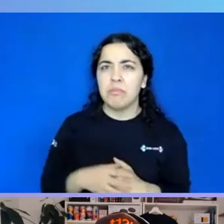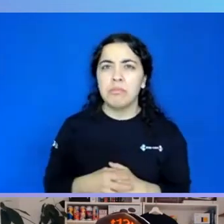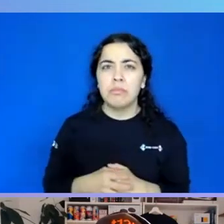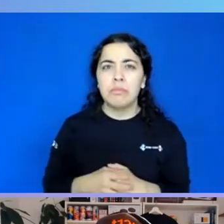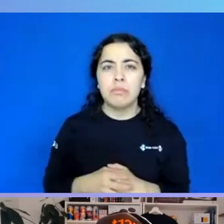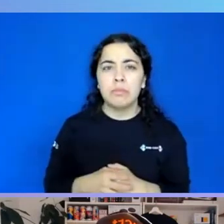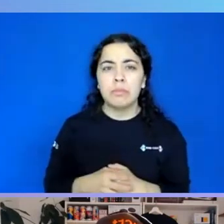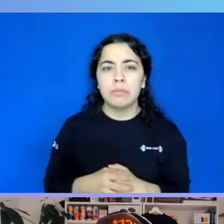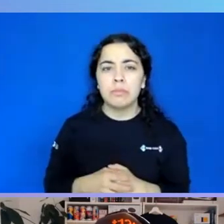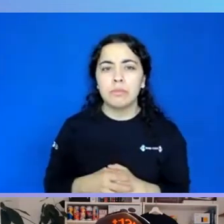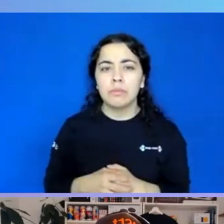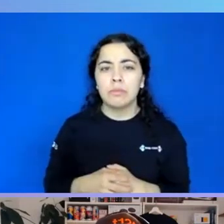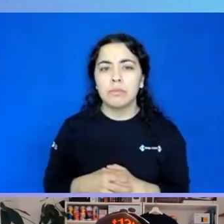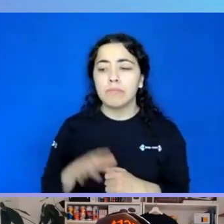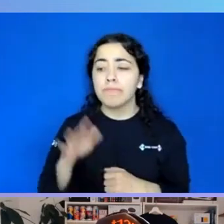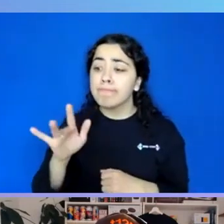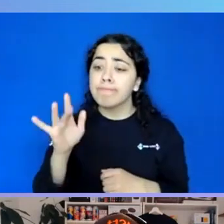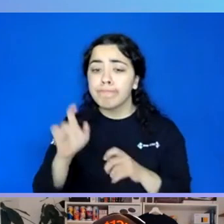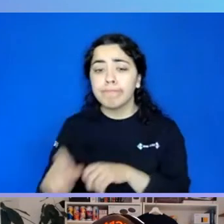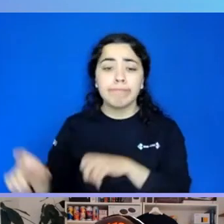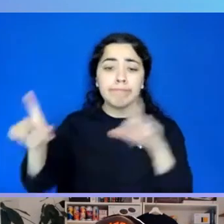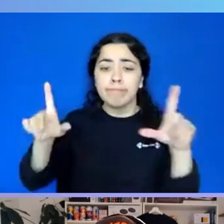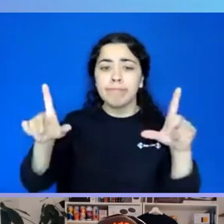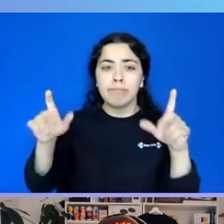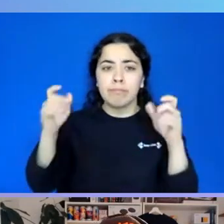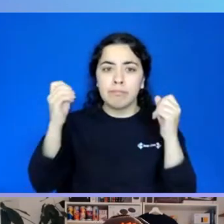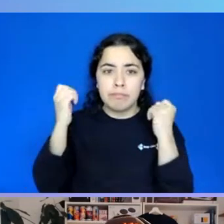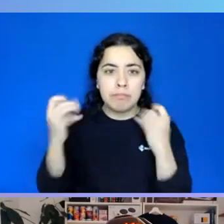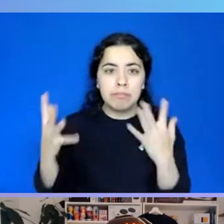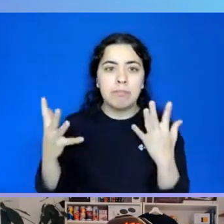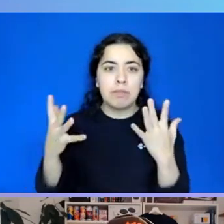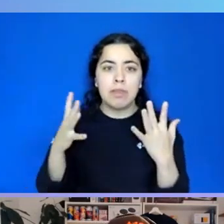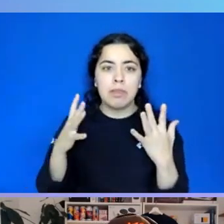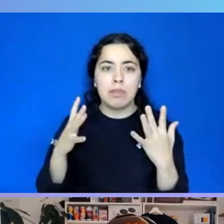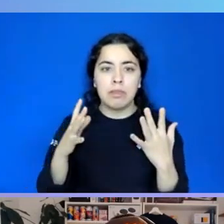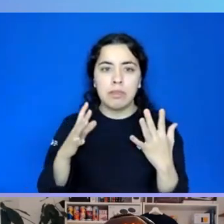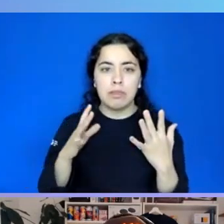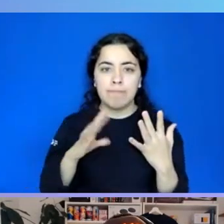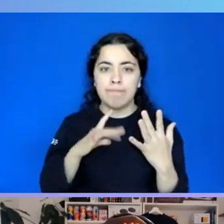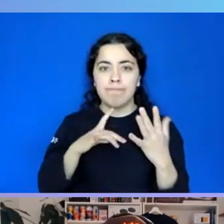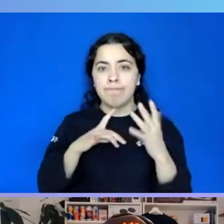Loading it, there's a lot of call to actions with different